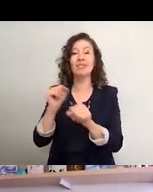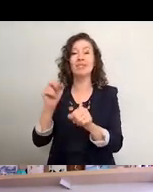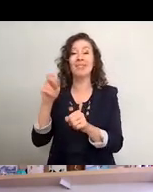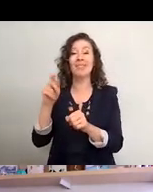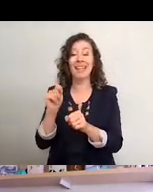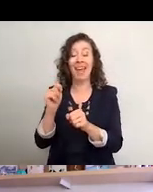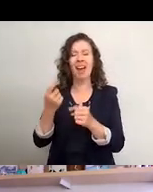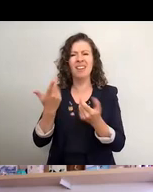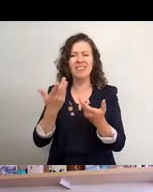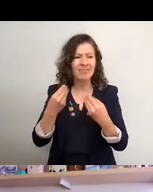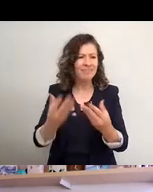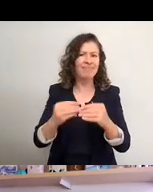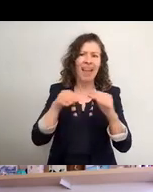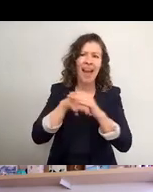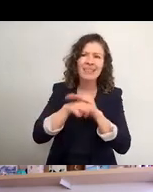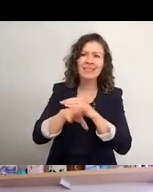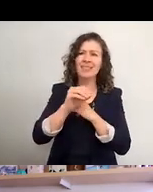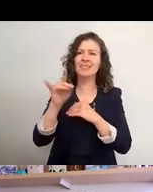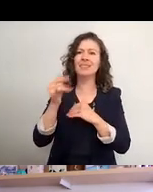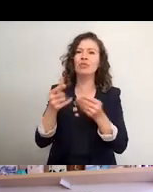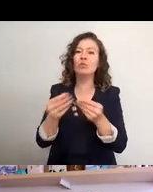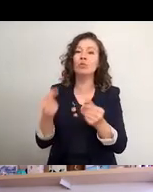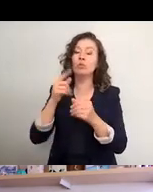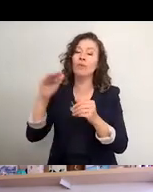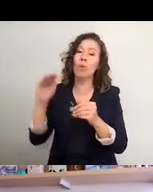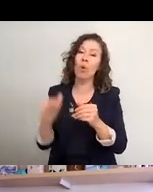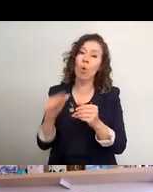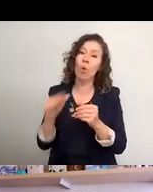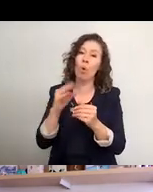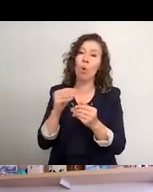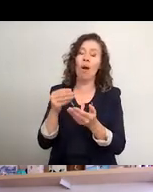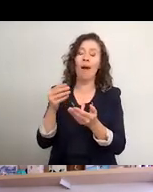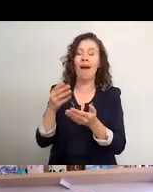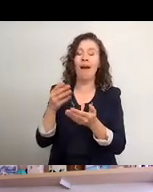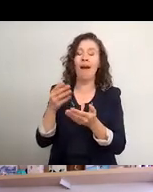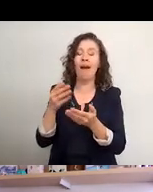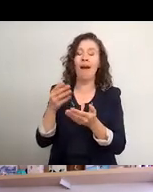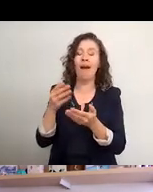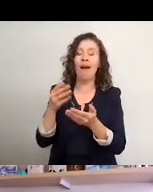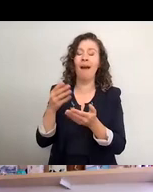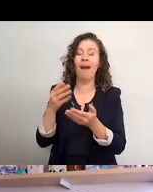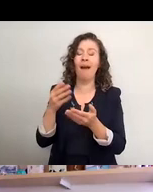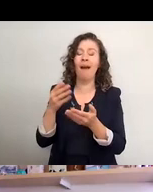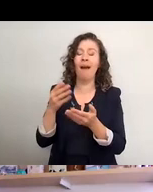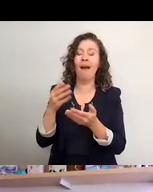digital solutions for low-income and under-resourced communities that we know are purposely